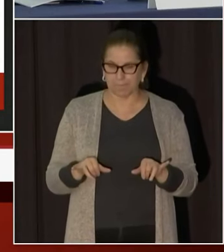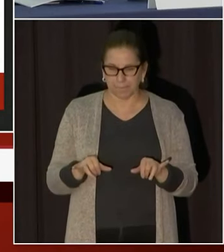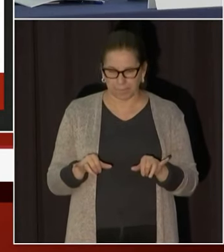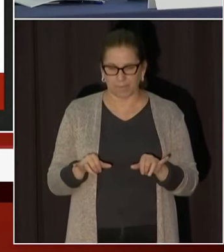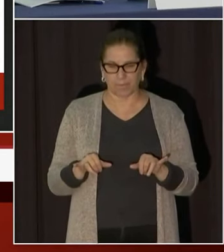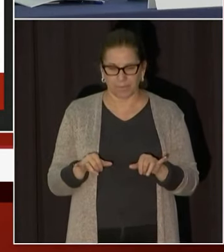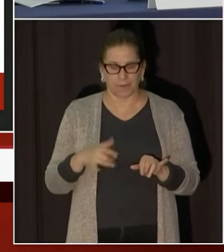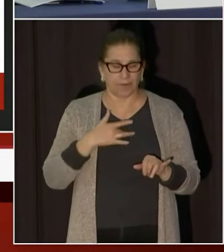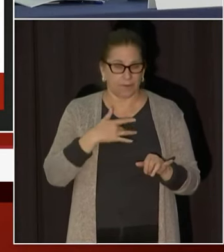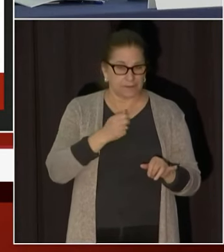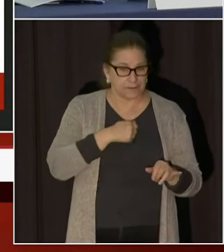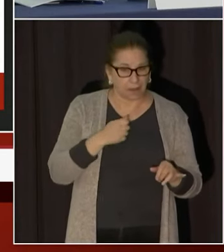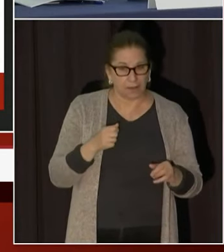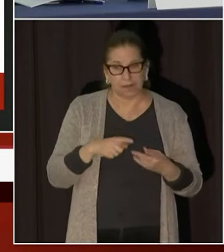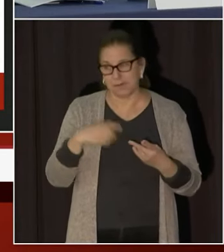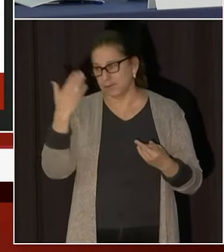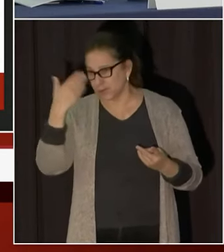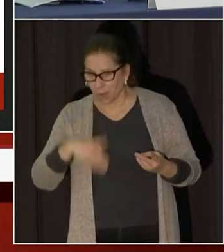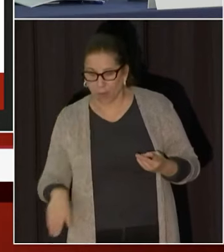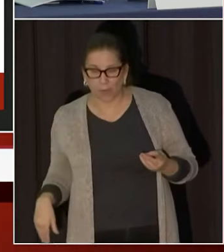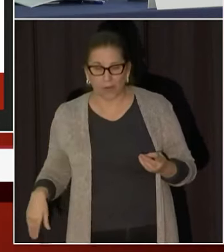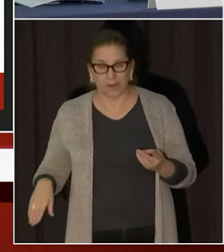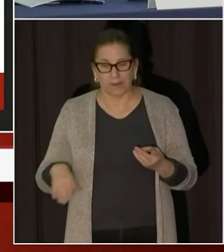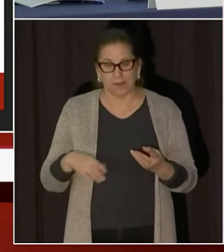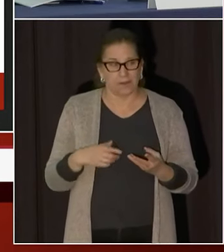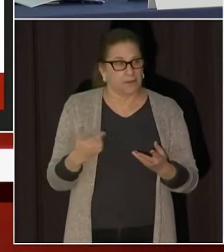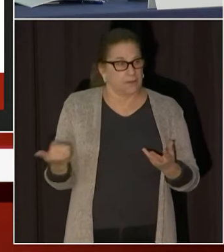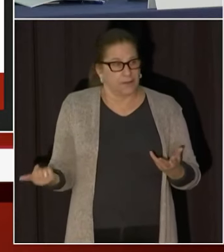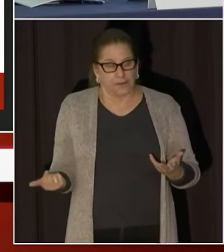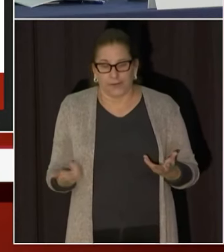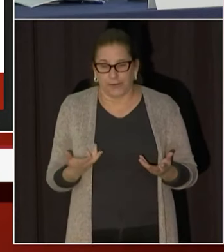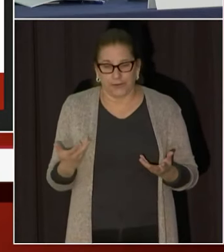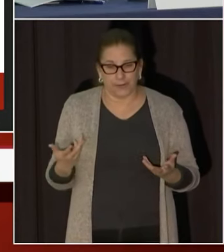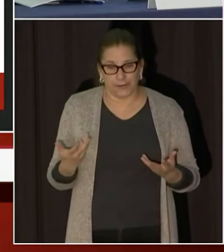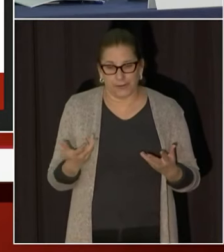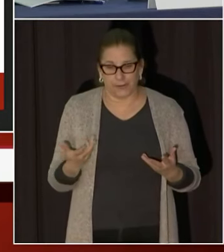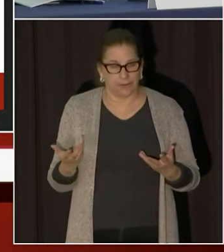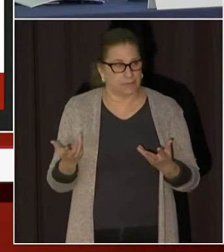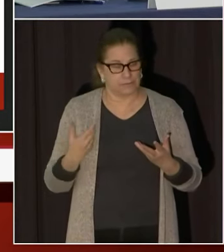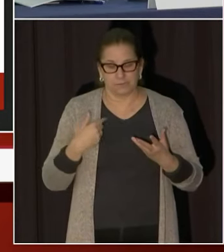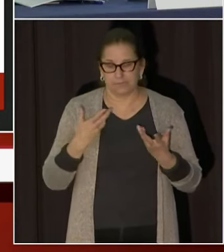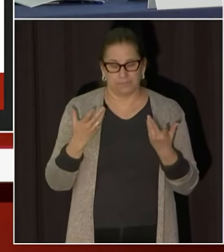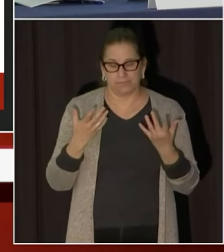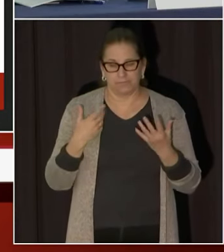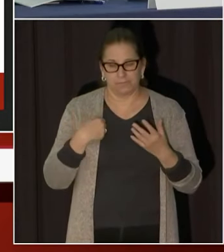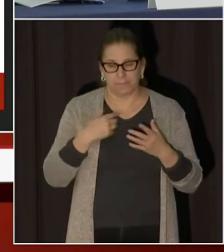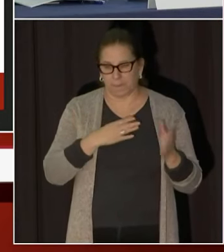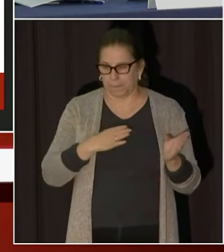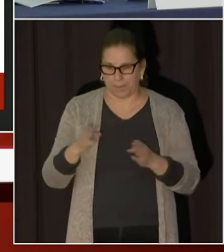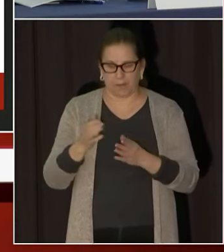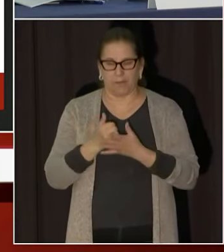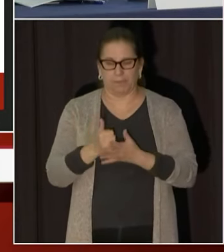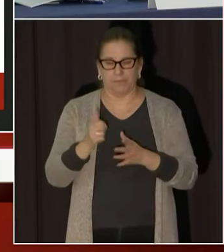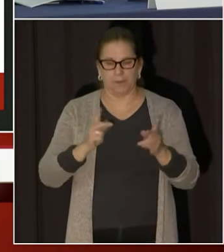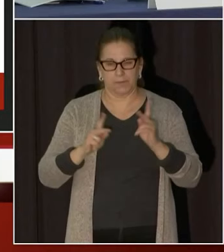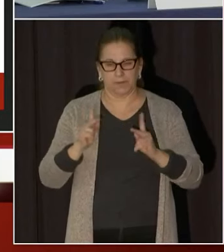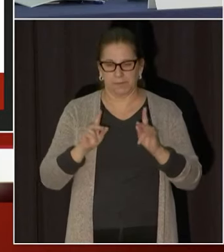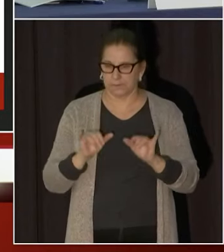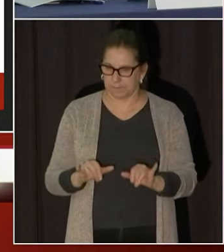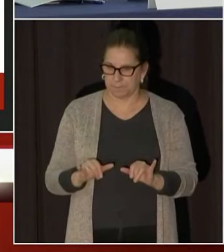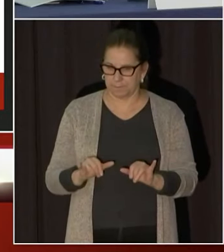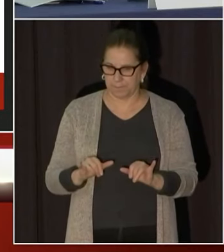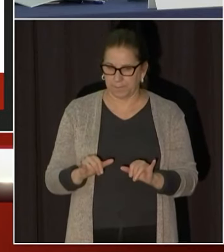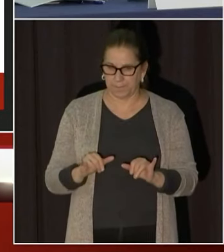and strokes, and that we will be prepared to provide care for them. During pandemics and